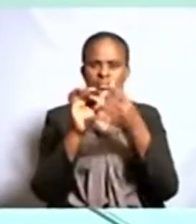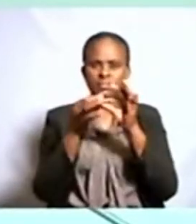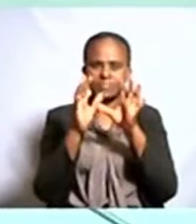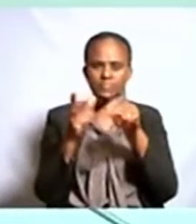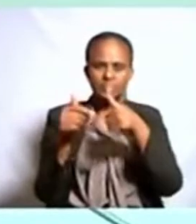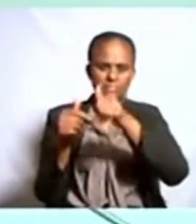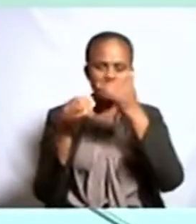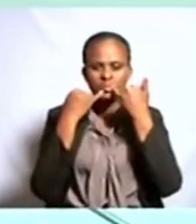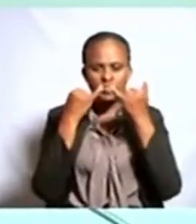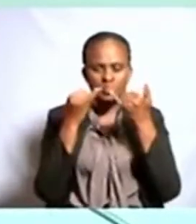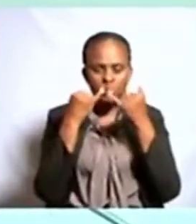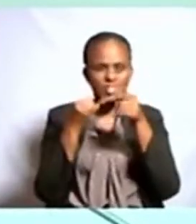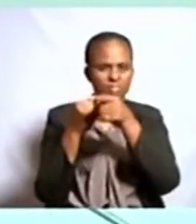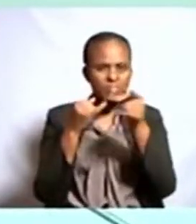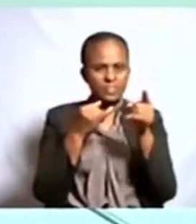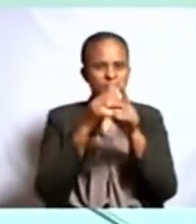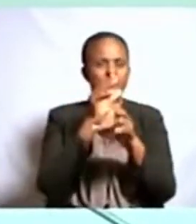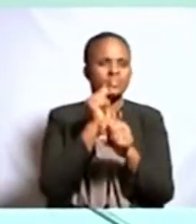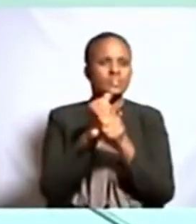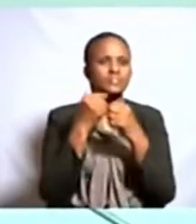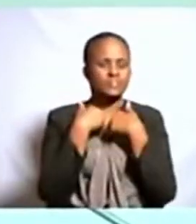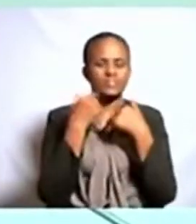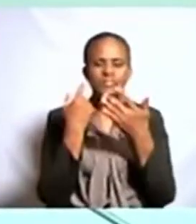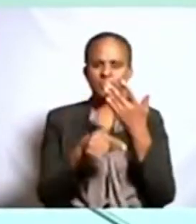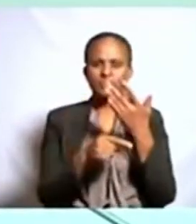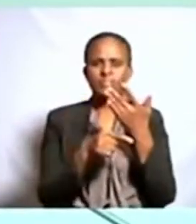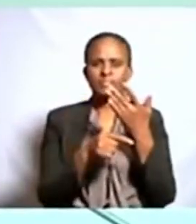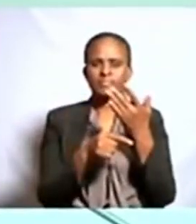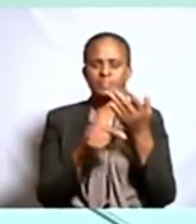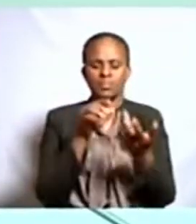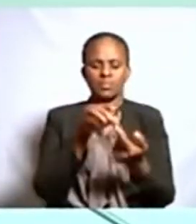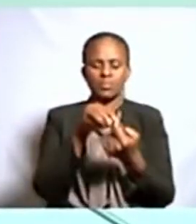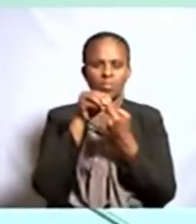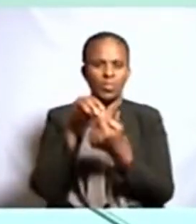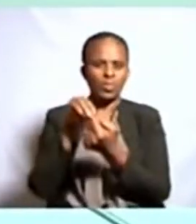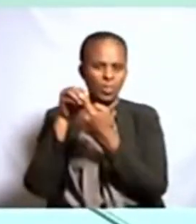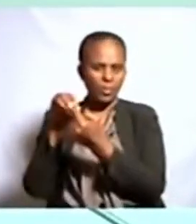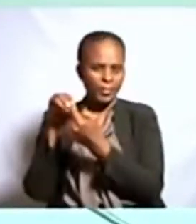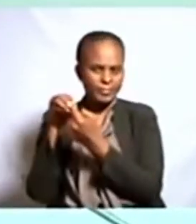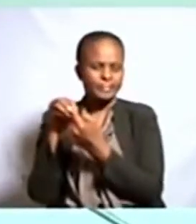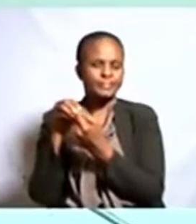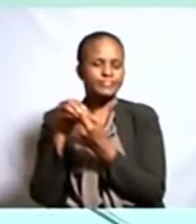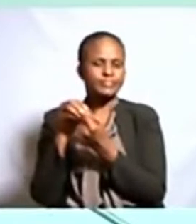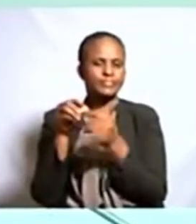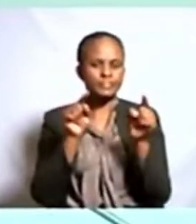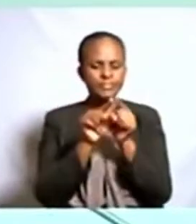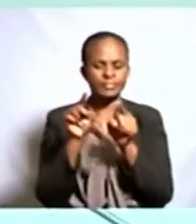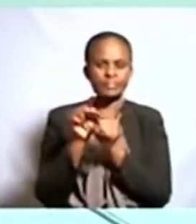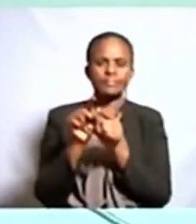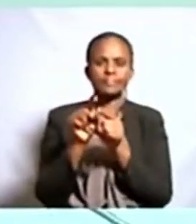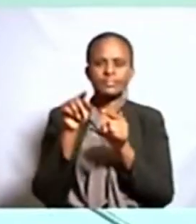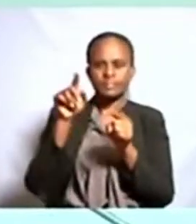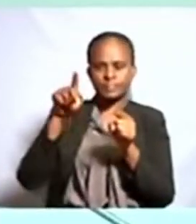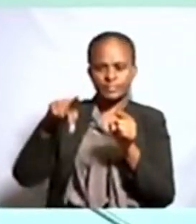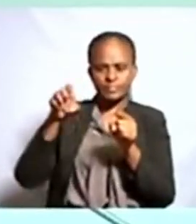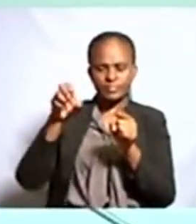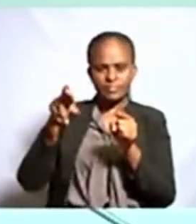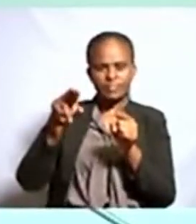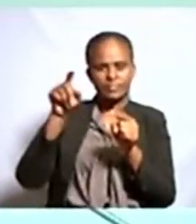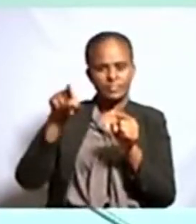confirmed that tricycles received had the following specifications as as per